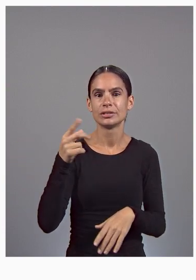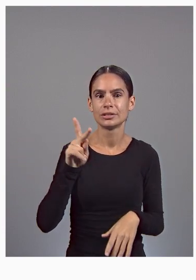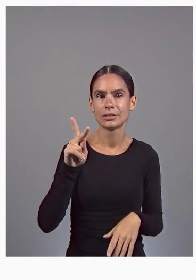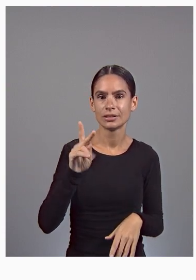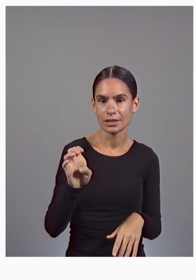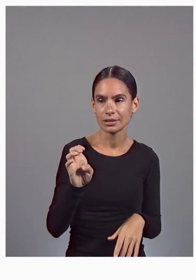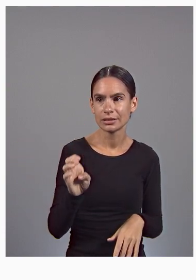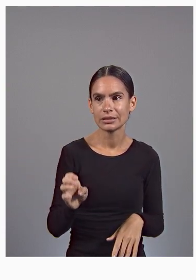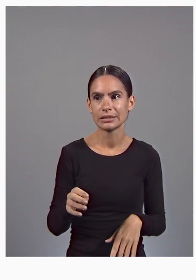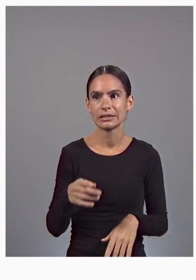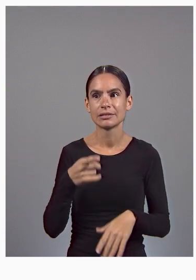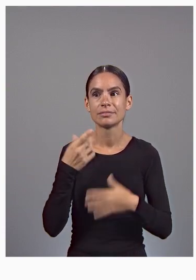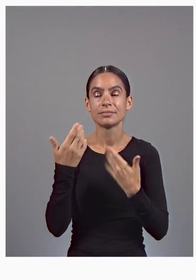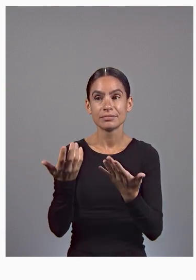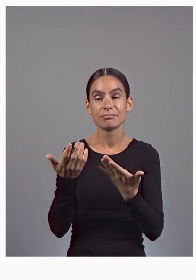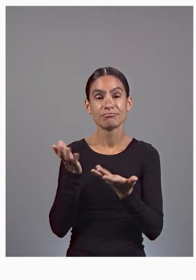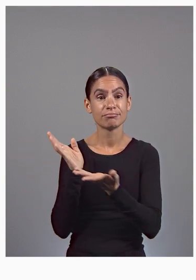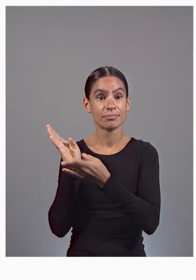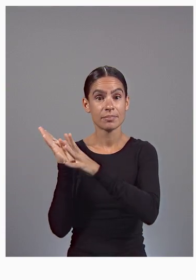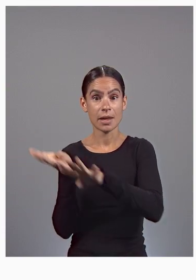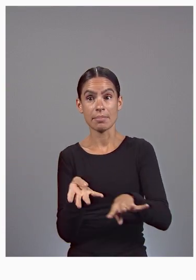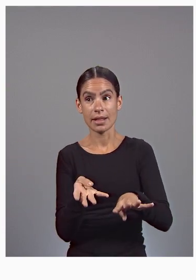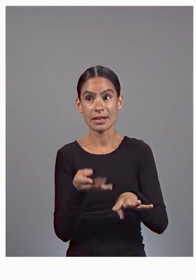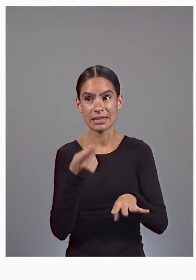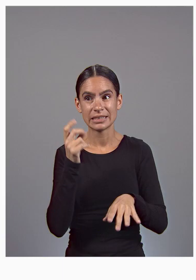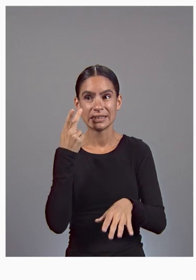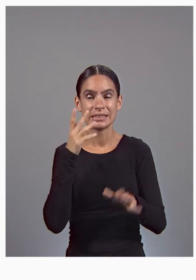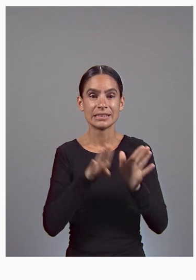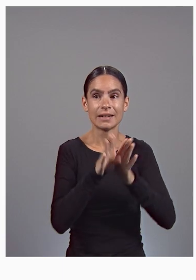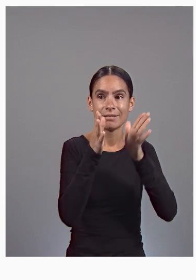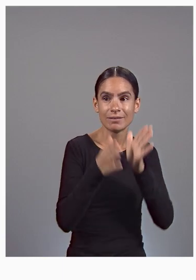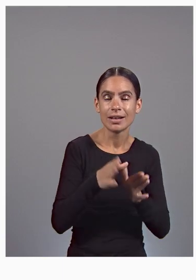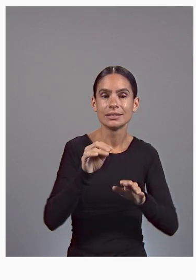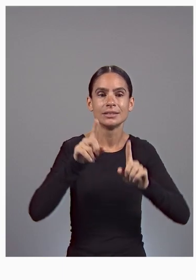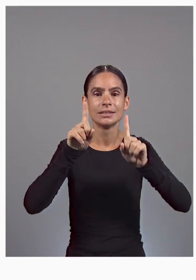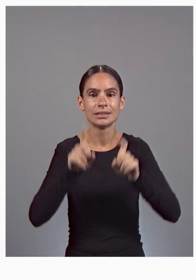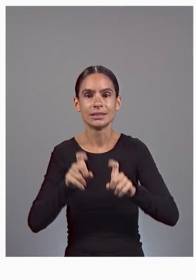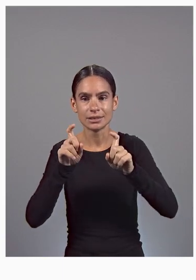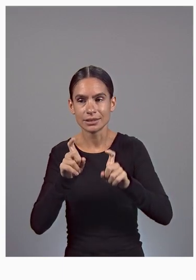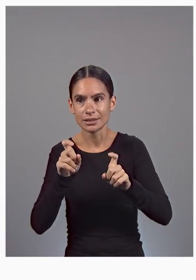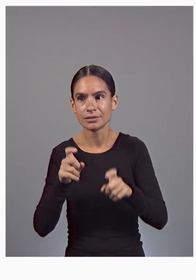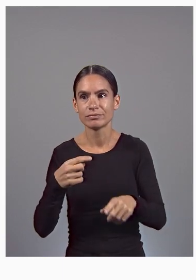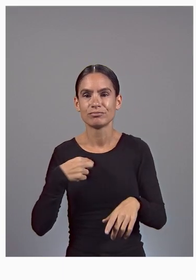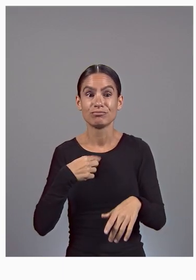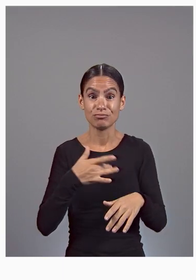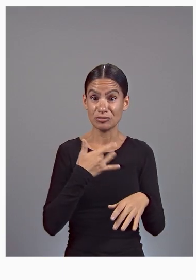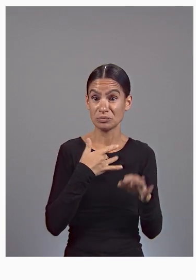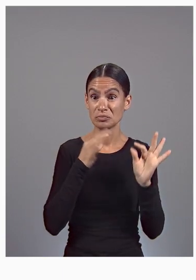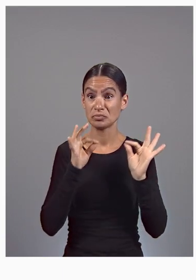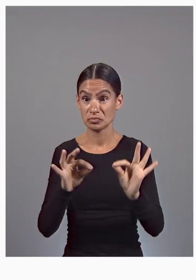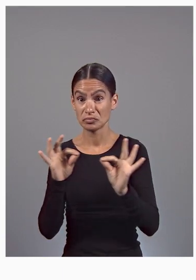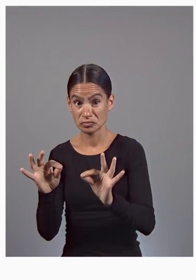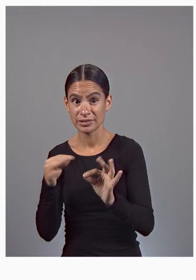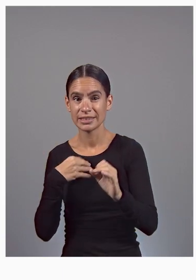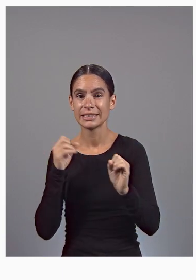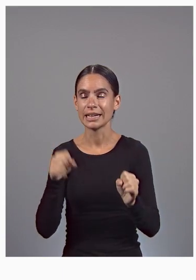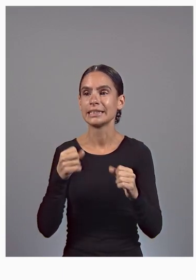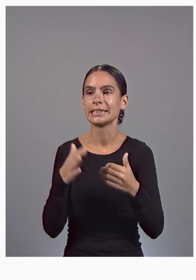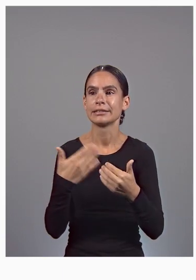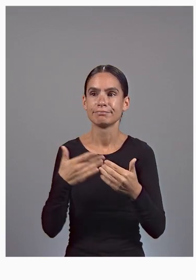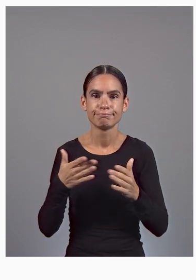one. We've just got a dev and a test environment. And when I'm happy with my code in dev, I can promote it to prod. And we can deploy to GKE.